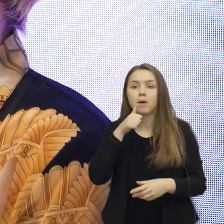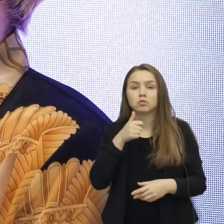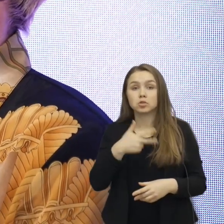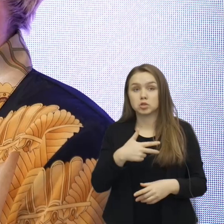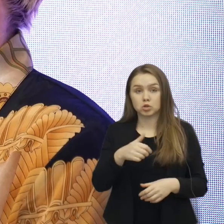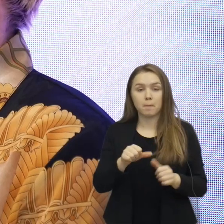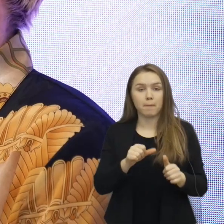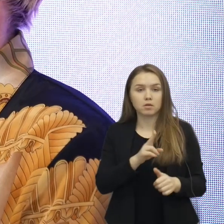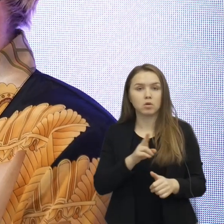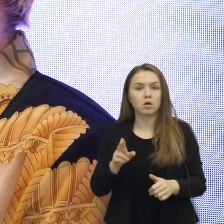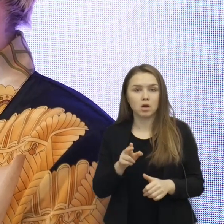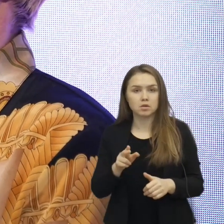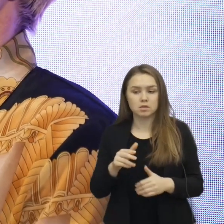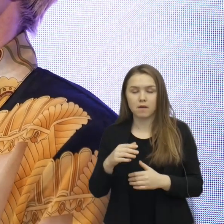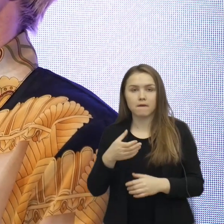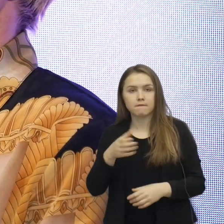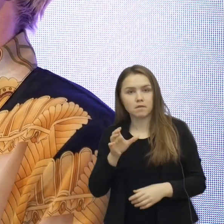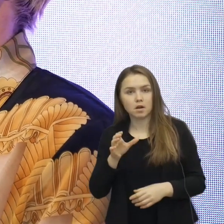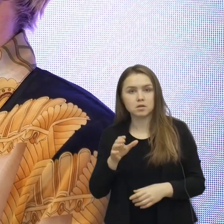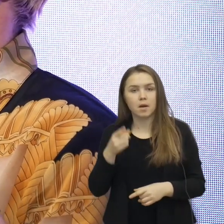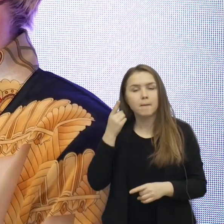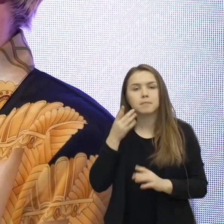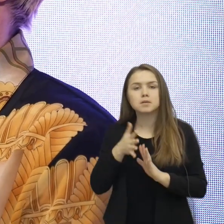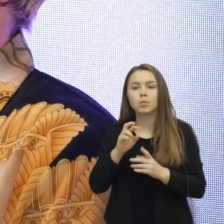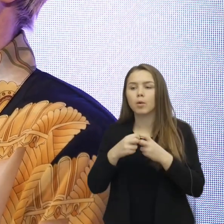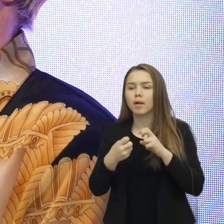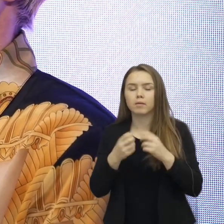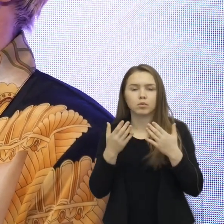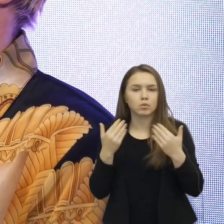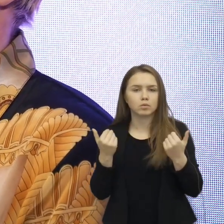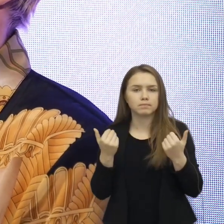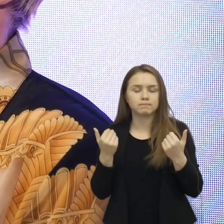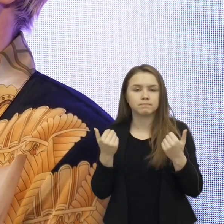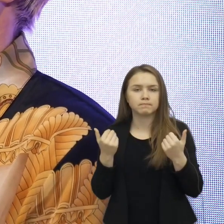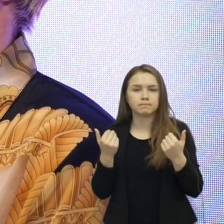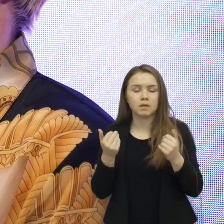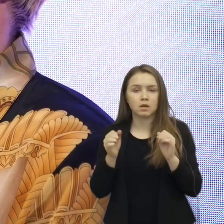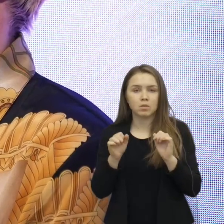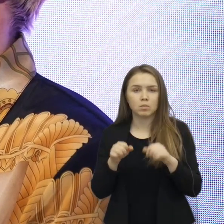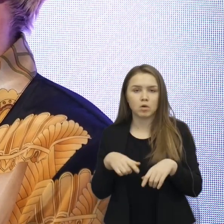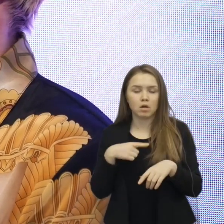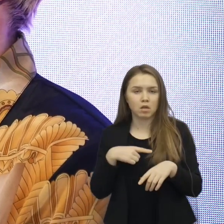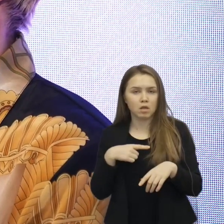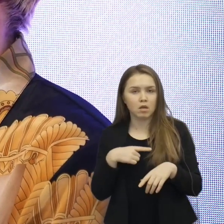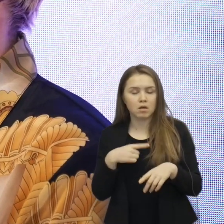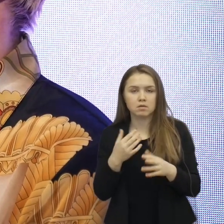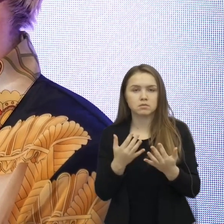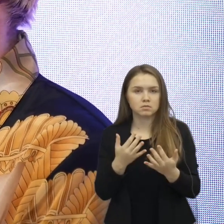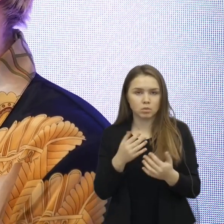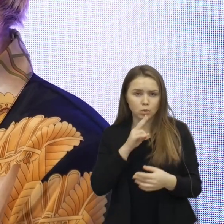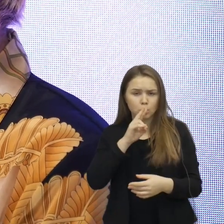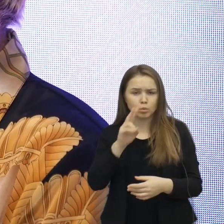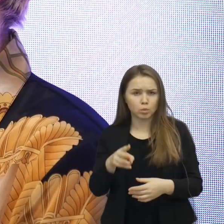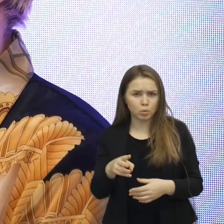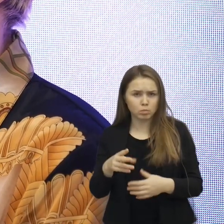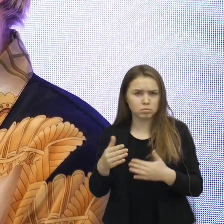stuff, you might get through in 2 years. But if you're something else, you might easily wait 6 years. And for example, the youth clinics, they exist